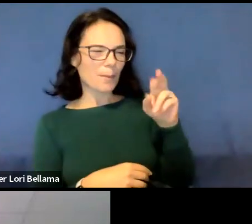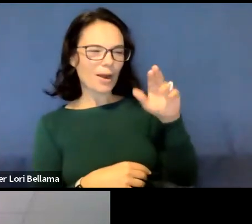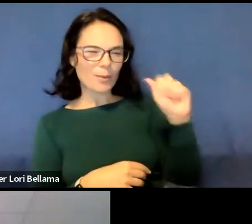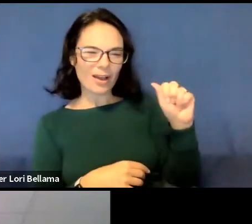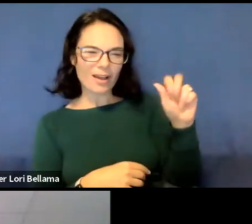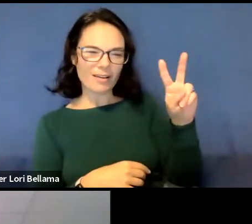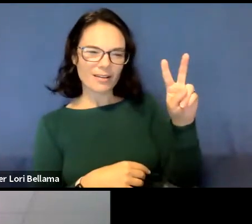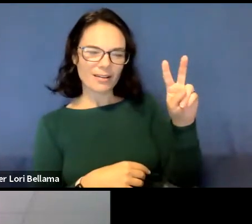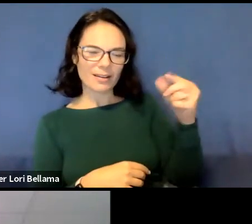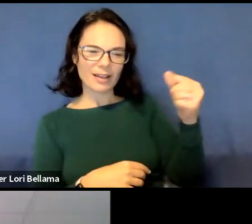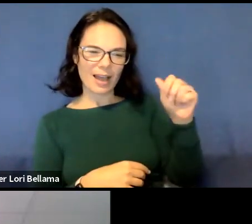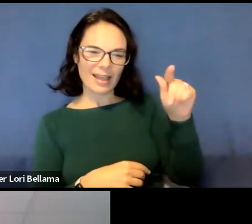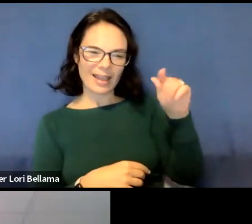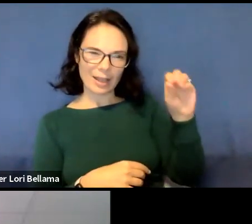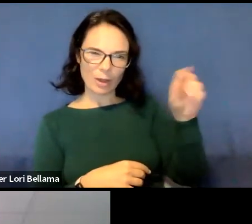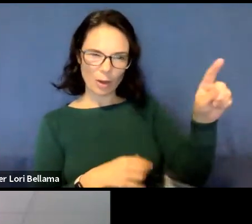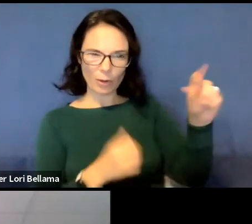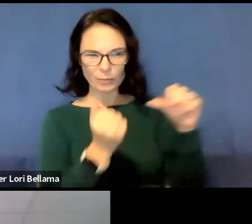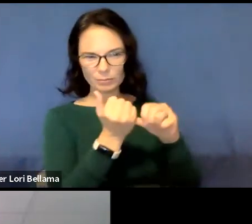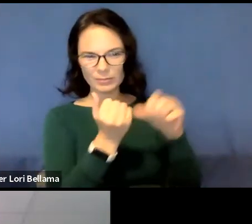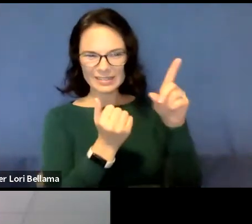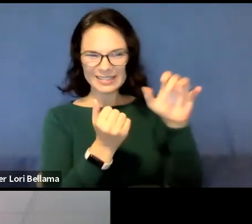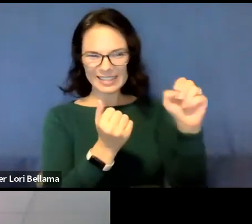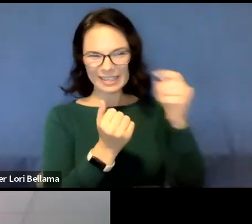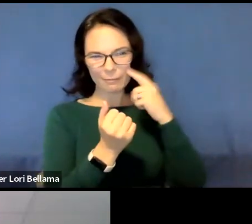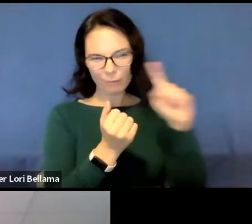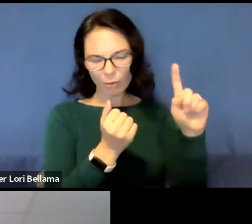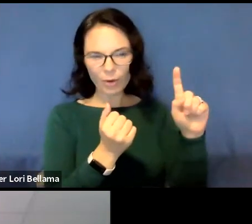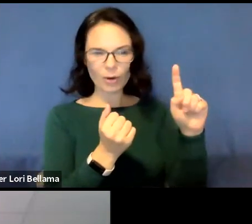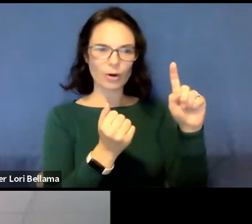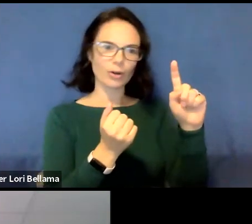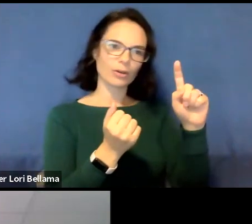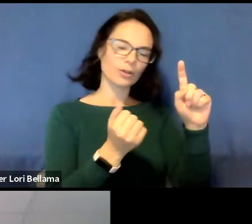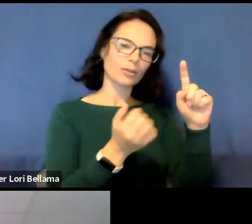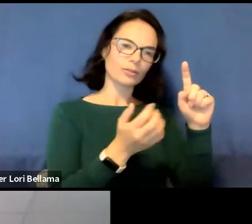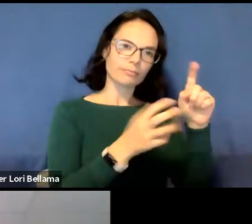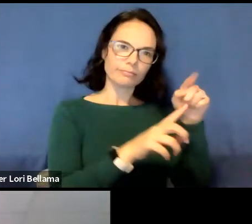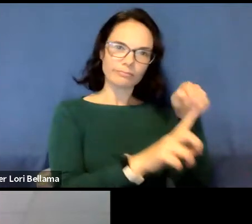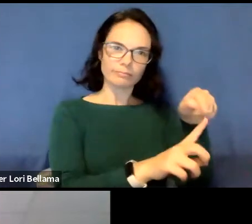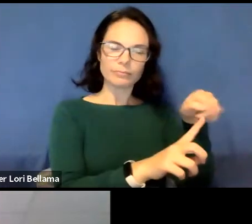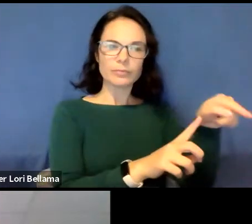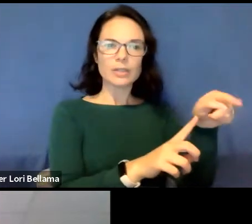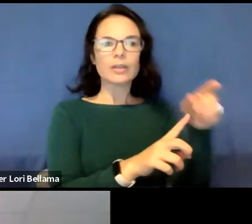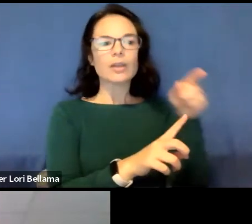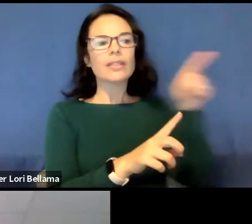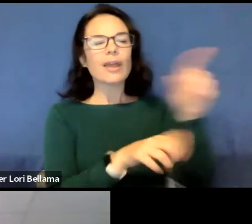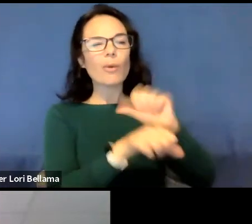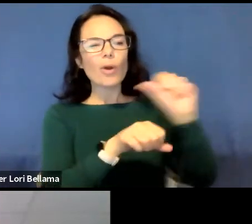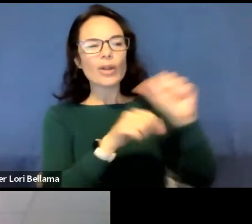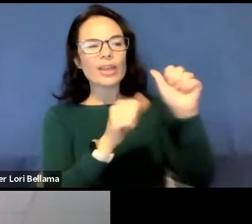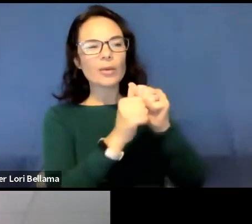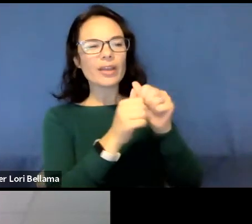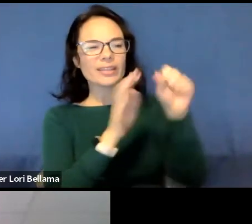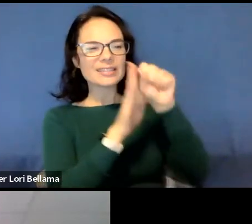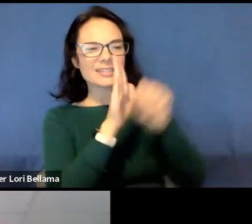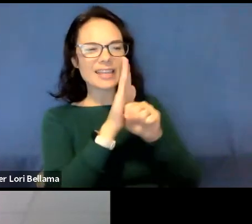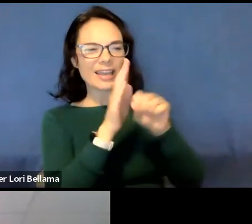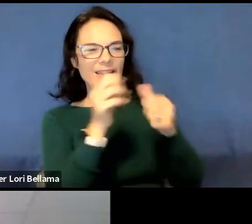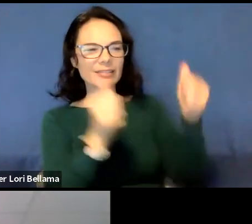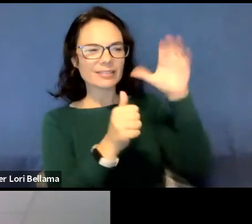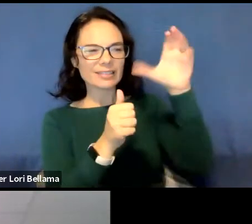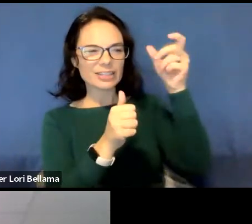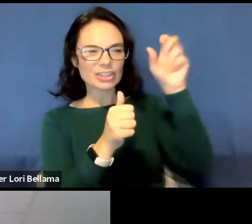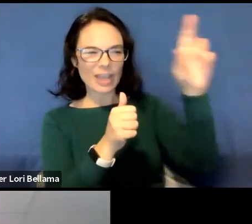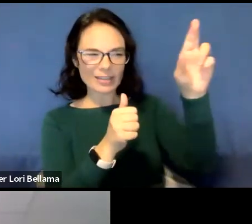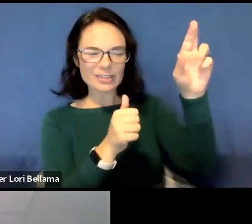admissions and records and financial aid. They are working with the state chancellor's office on helping to identify some possible